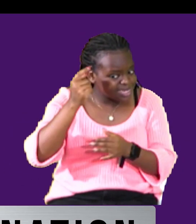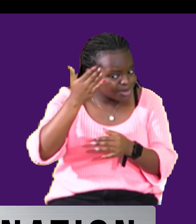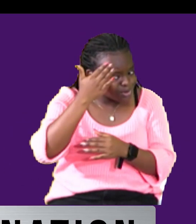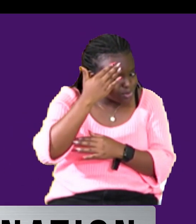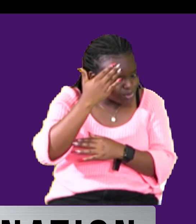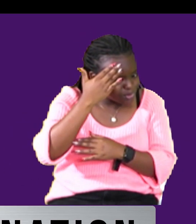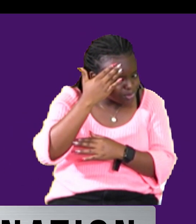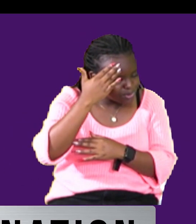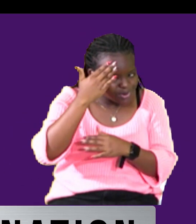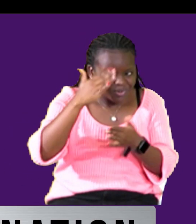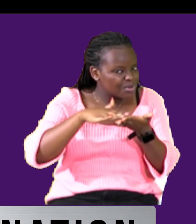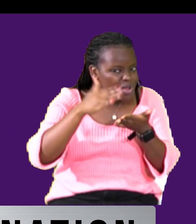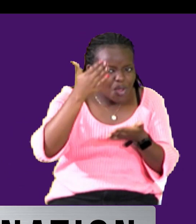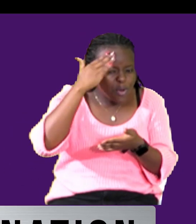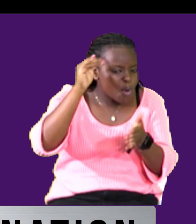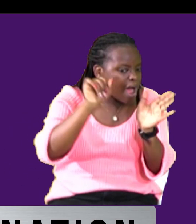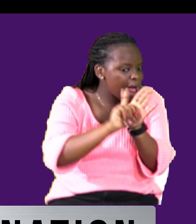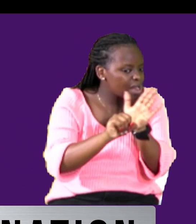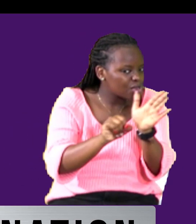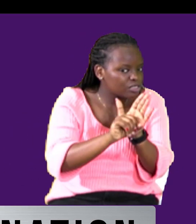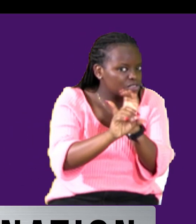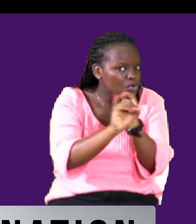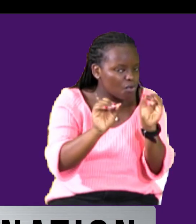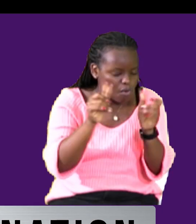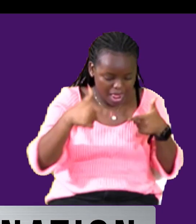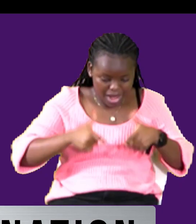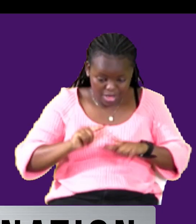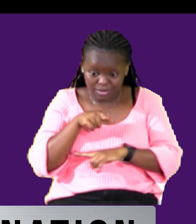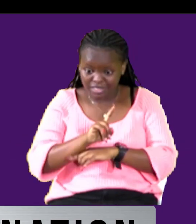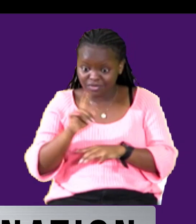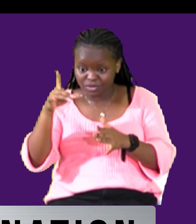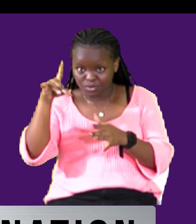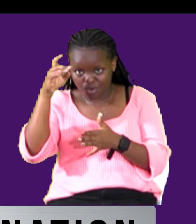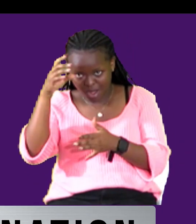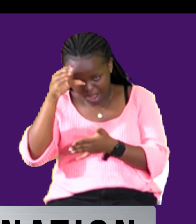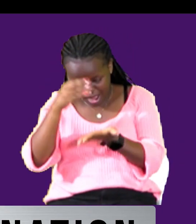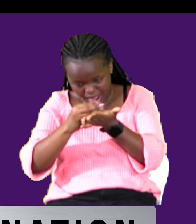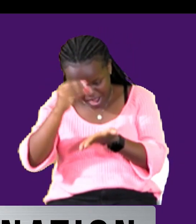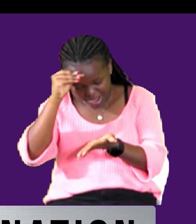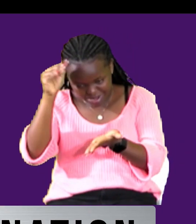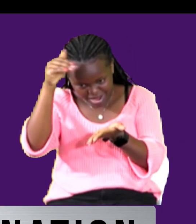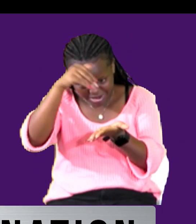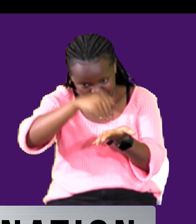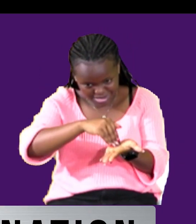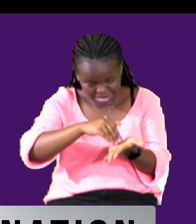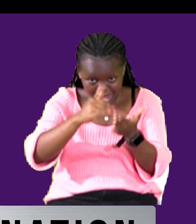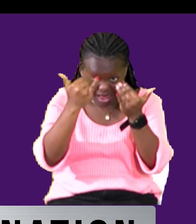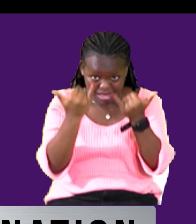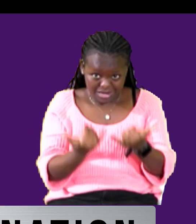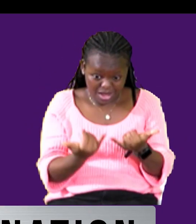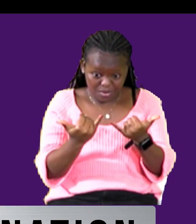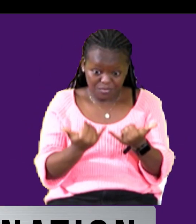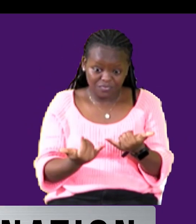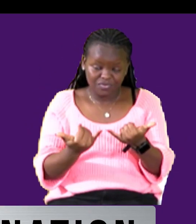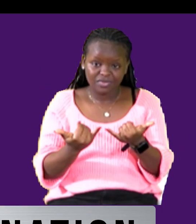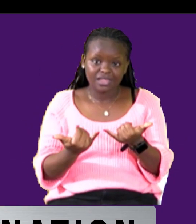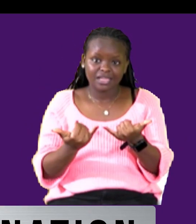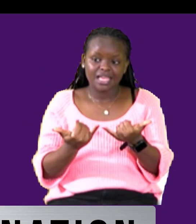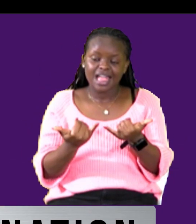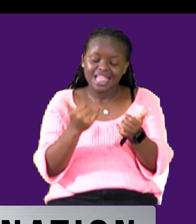know much. True. Allow yourself to Relearn. But also he goes further to say, allow yourself to unlearn. Things